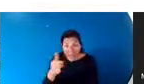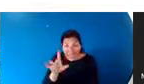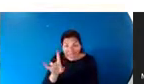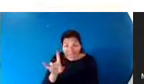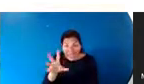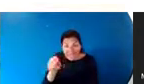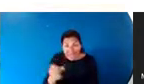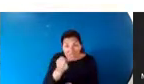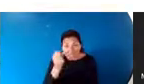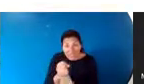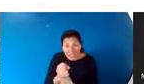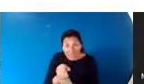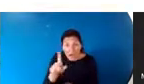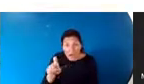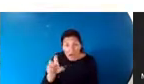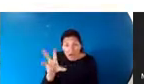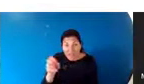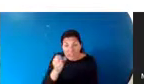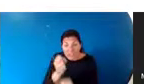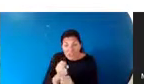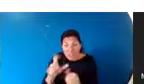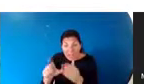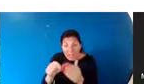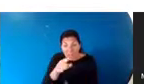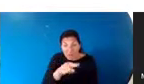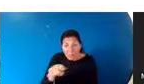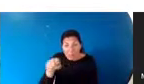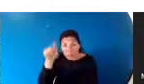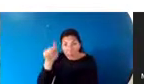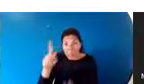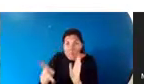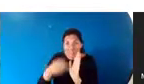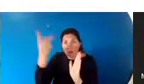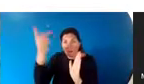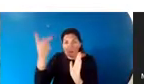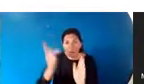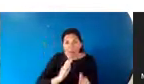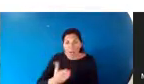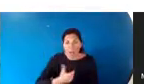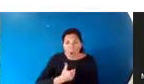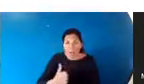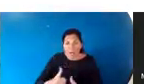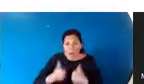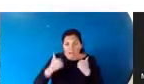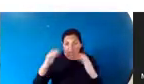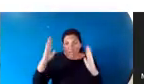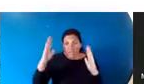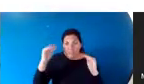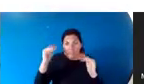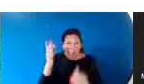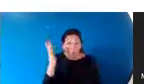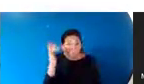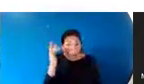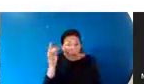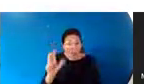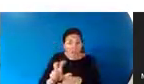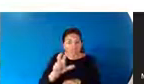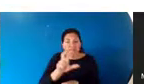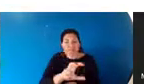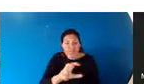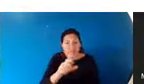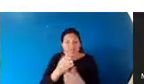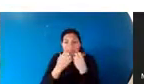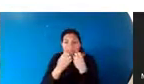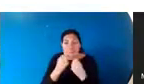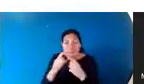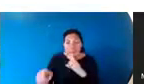to now about 150 years, we doubled our life expectancy, something we had never done as a human species. And we did that because we're investing in exactly the things that I'm calling for us to invest in